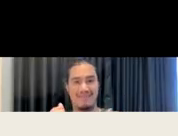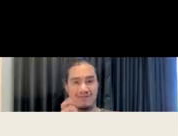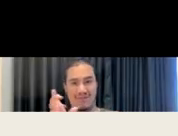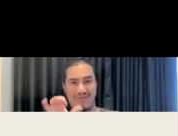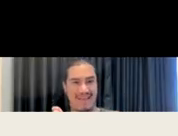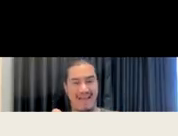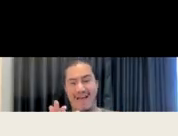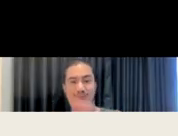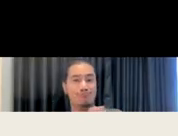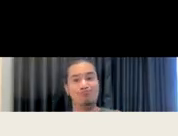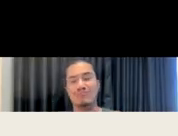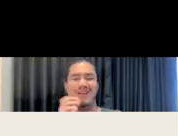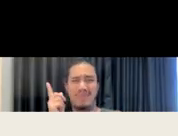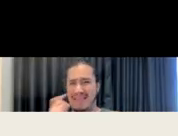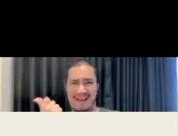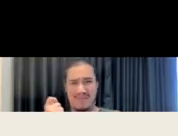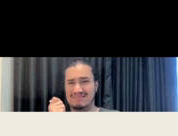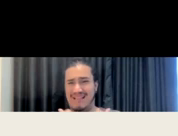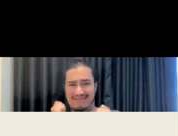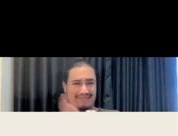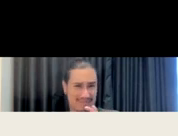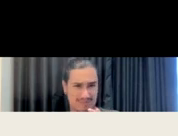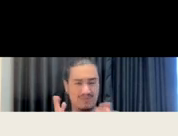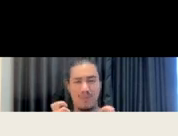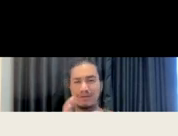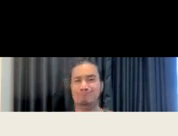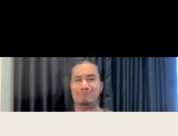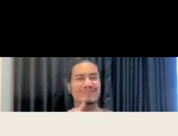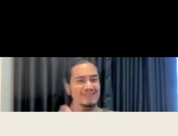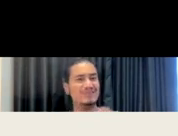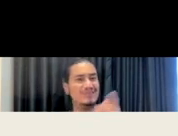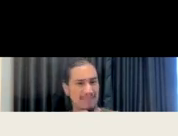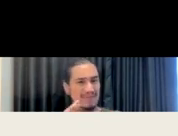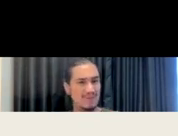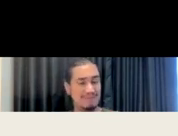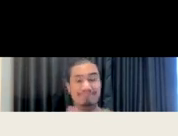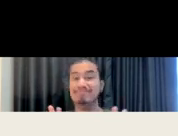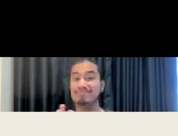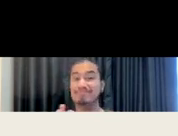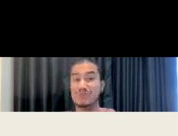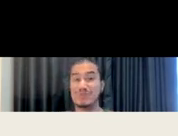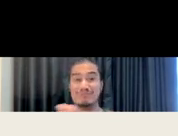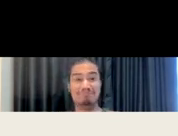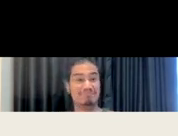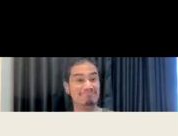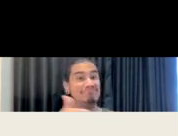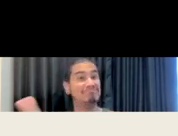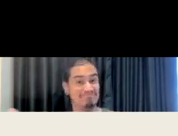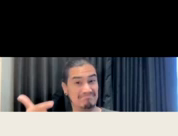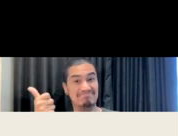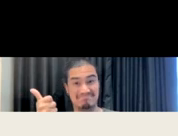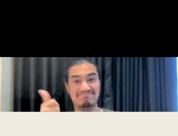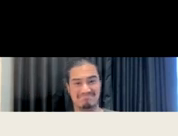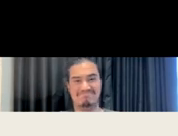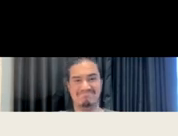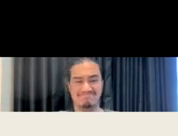only plays that should exist, but I think we have so too many. So I want to talk about a different kind, not enough of this. So this is the way that I write most of my plays. Before I get into it, one of the biggest